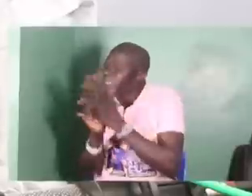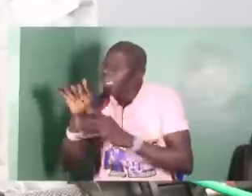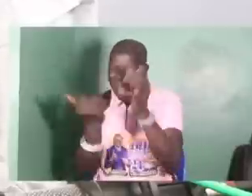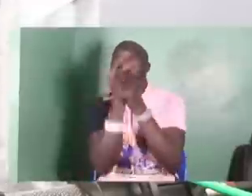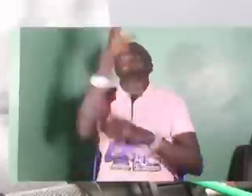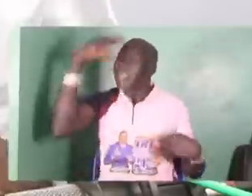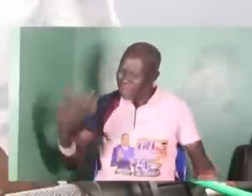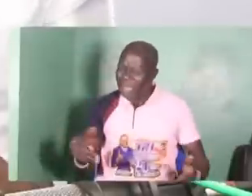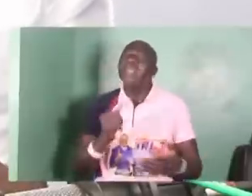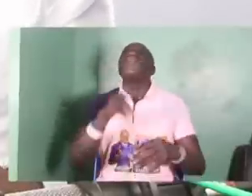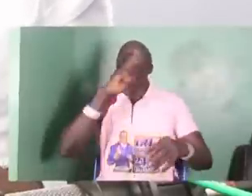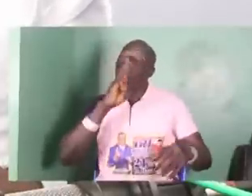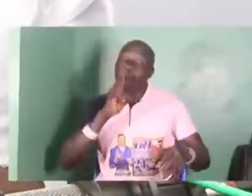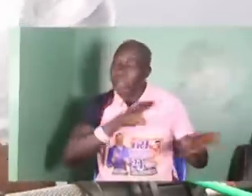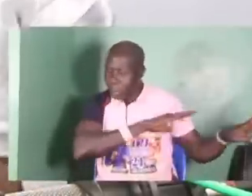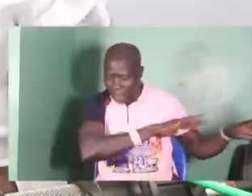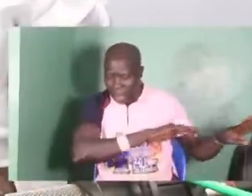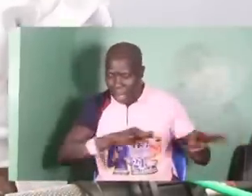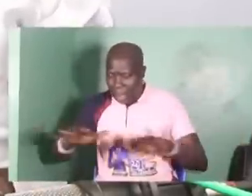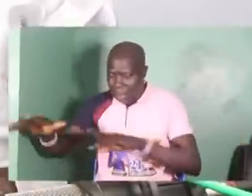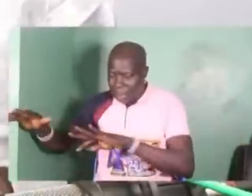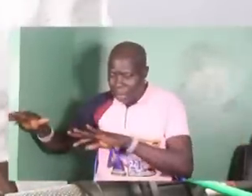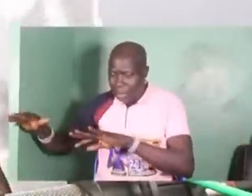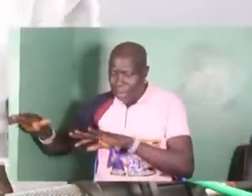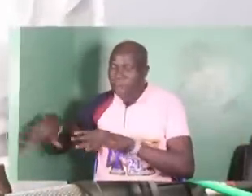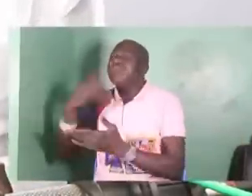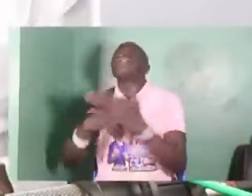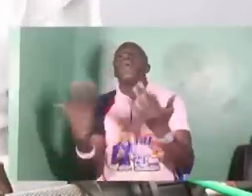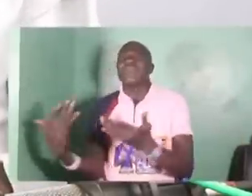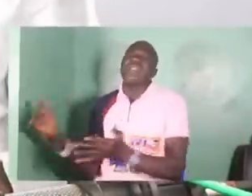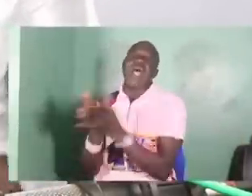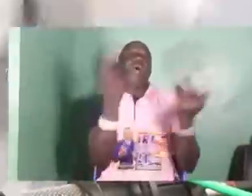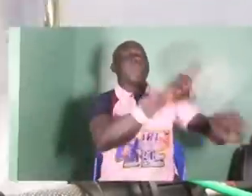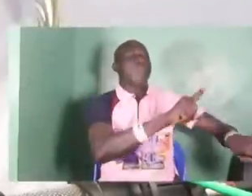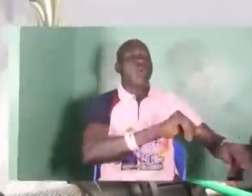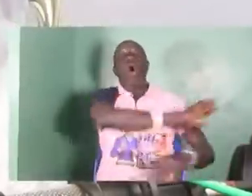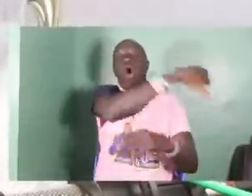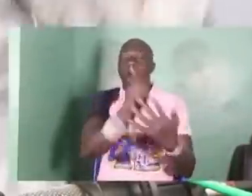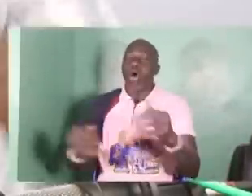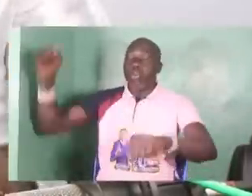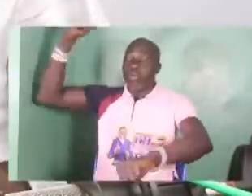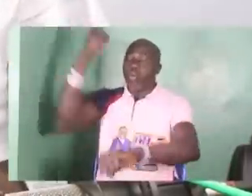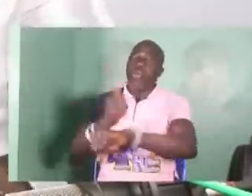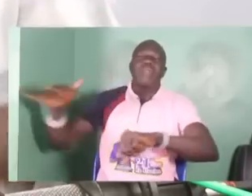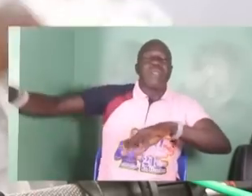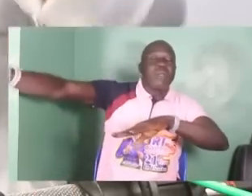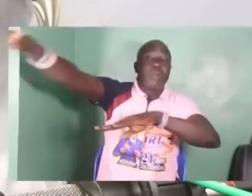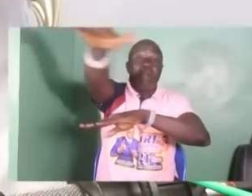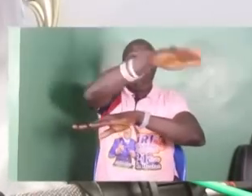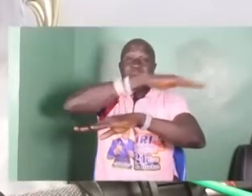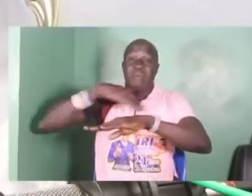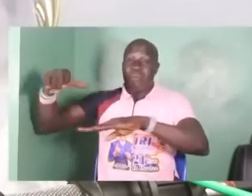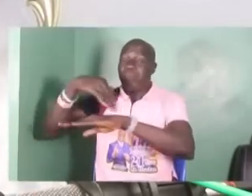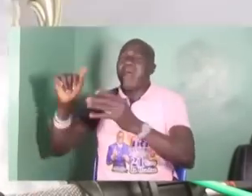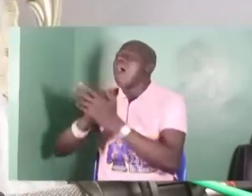wi Oluwa ni imole mi yes ati igbala mi tani emi o beru